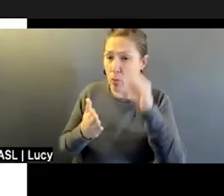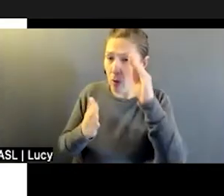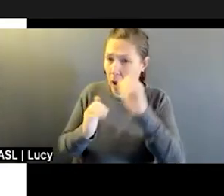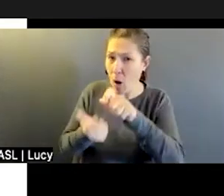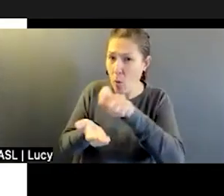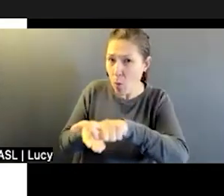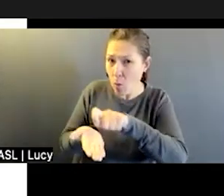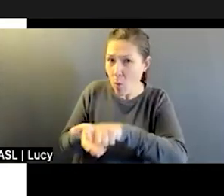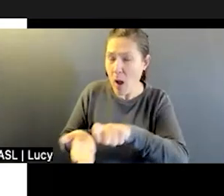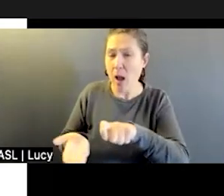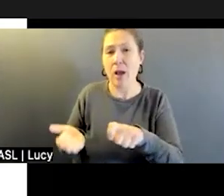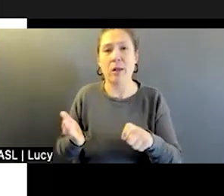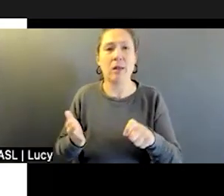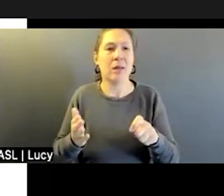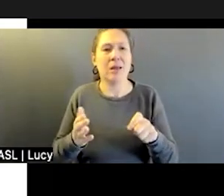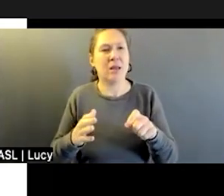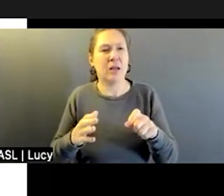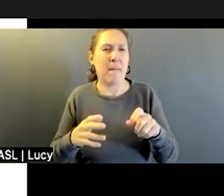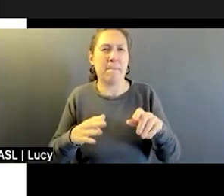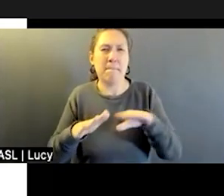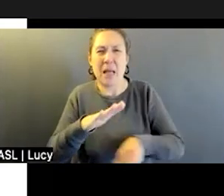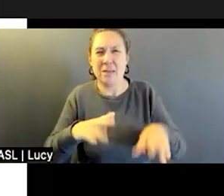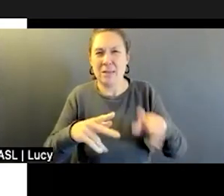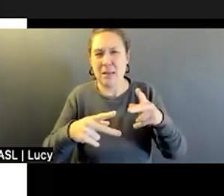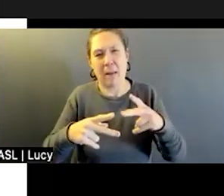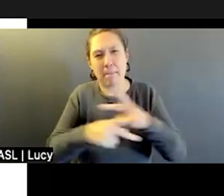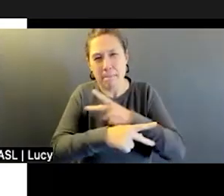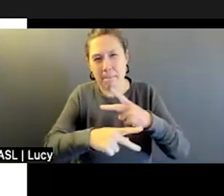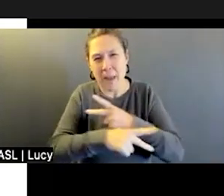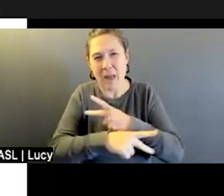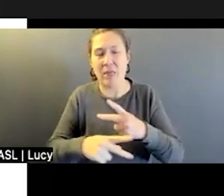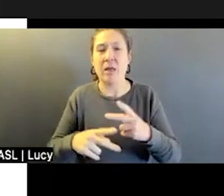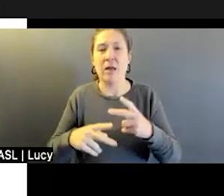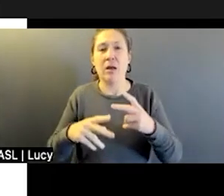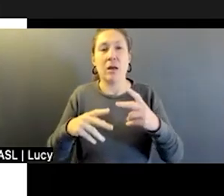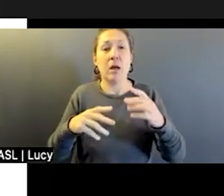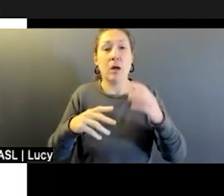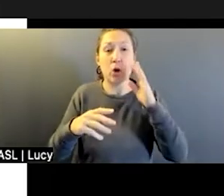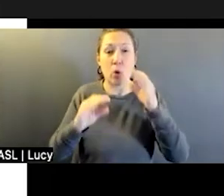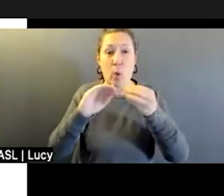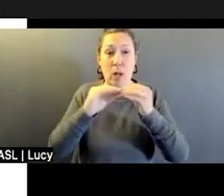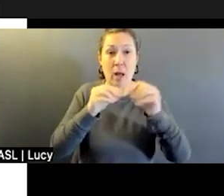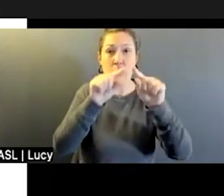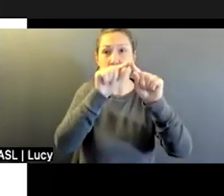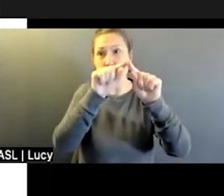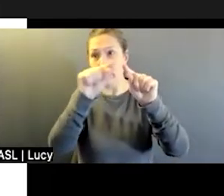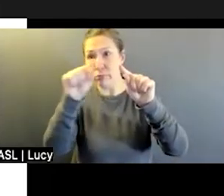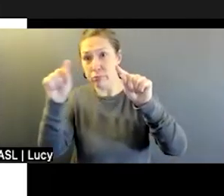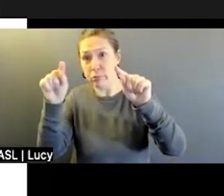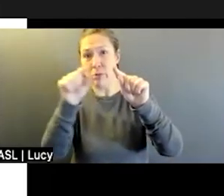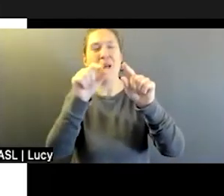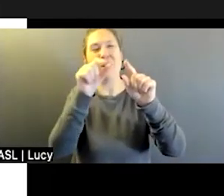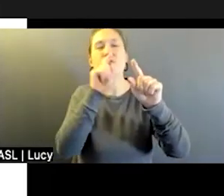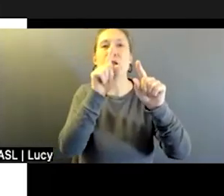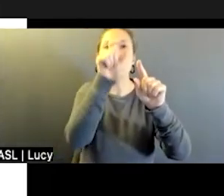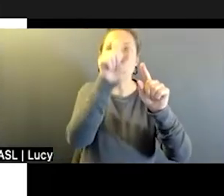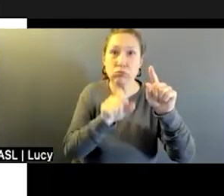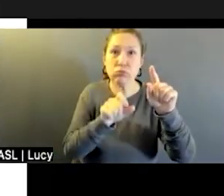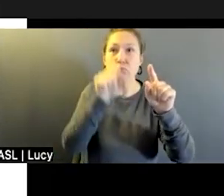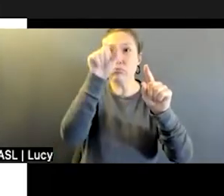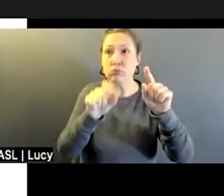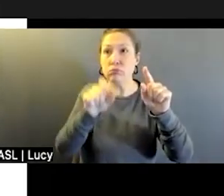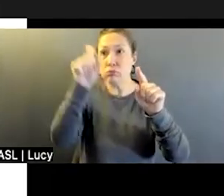basic operations, they learn to line up digits on columns, the units, then to their left the tens, and